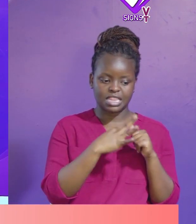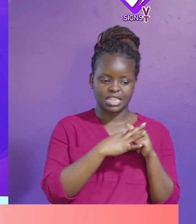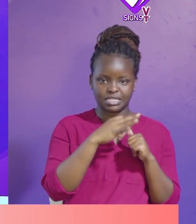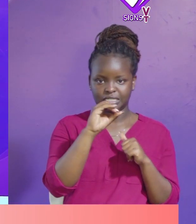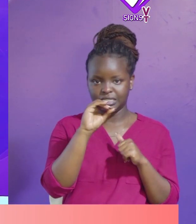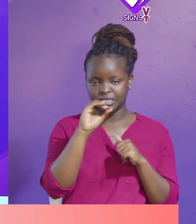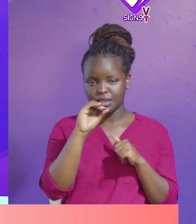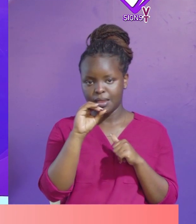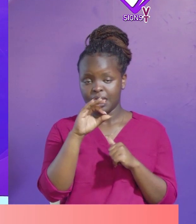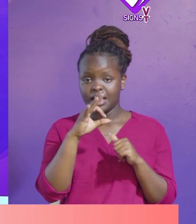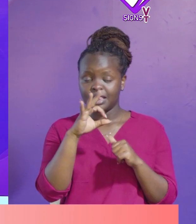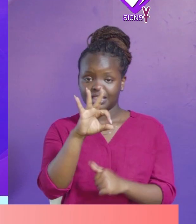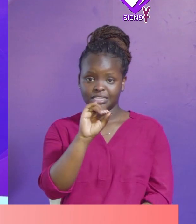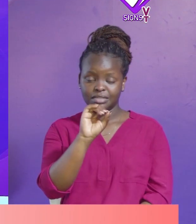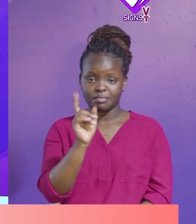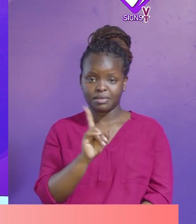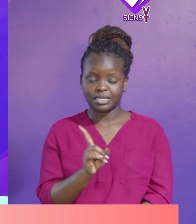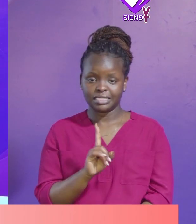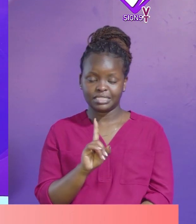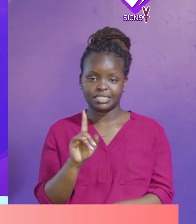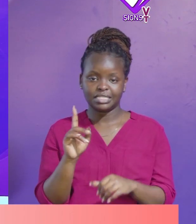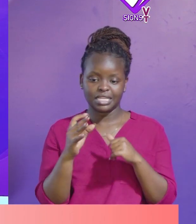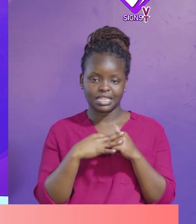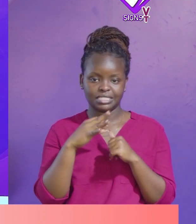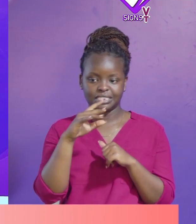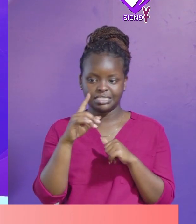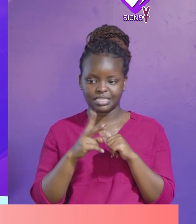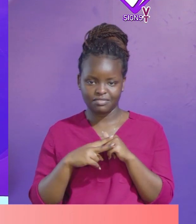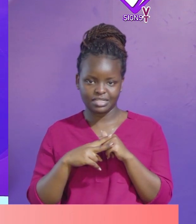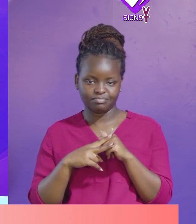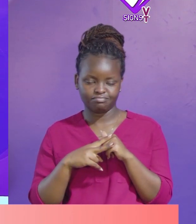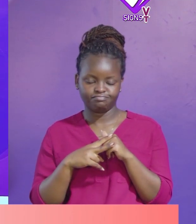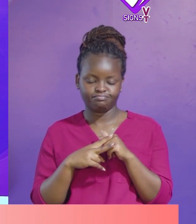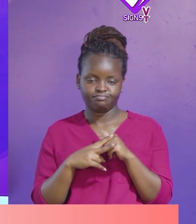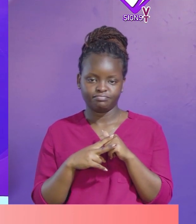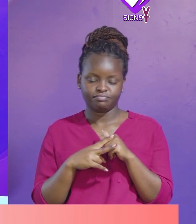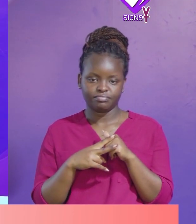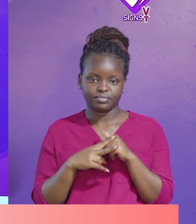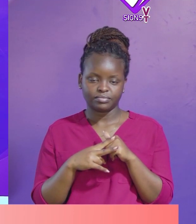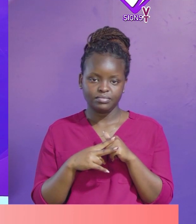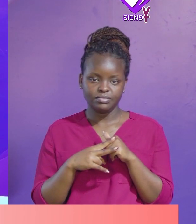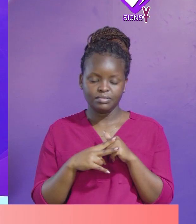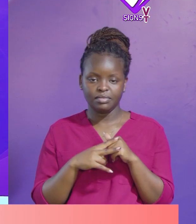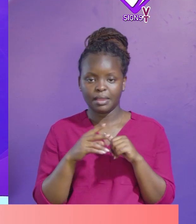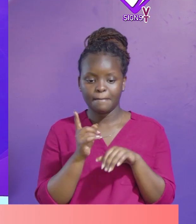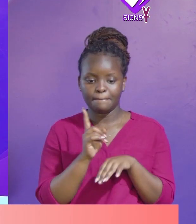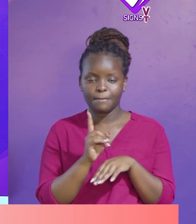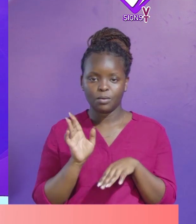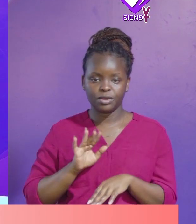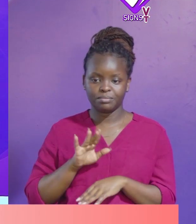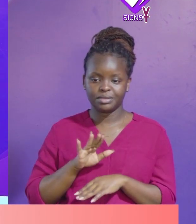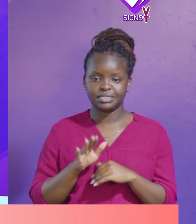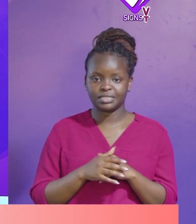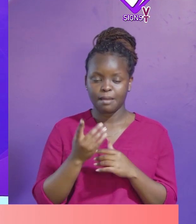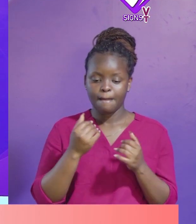minutes, 37 seconds and 61 milliseconds. We have Peris Jepchichir, who won the women's marathon. That is finishing in